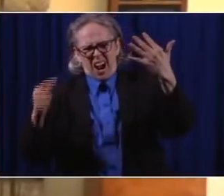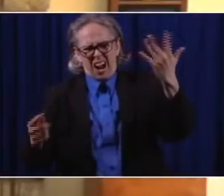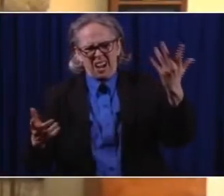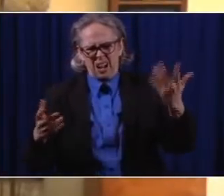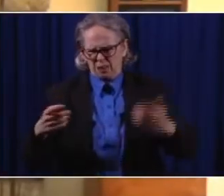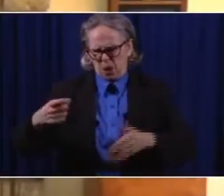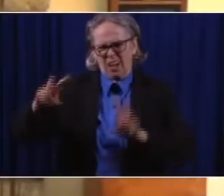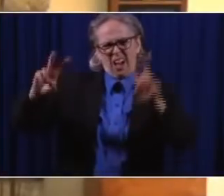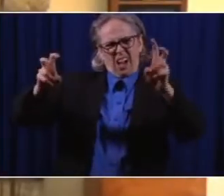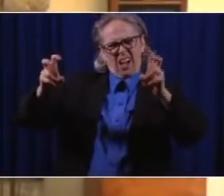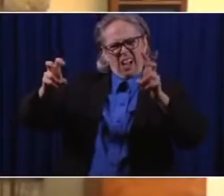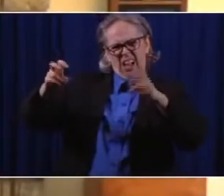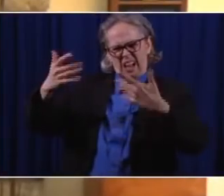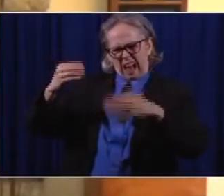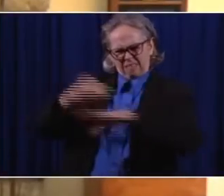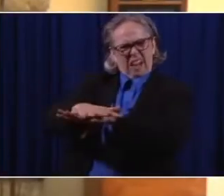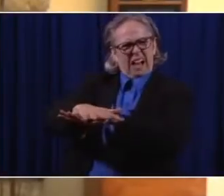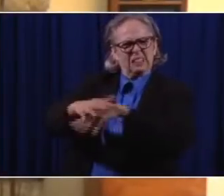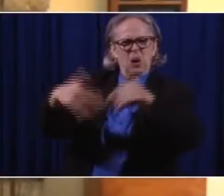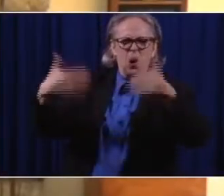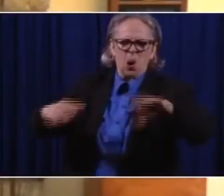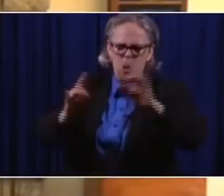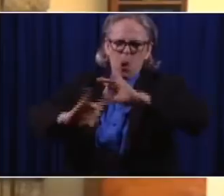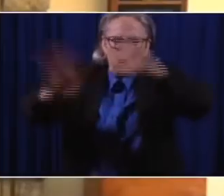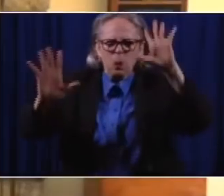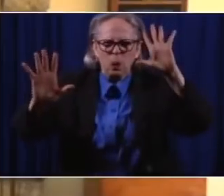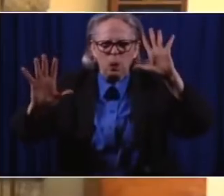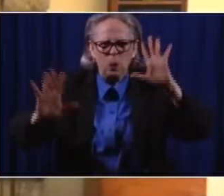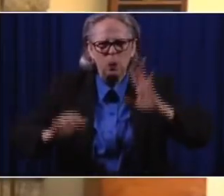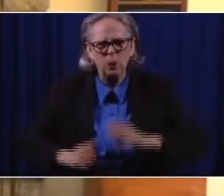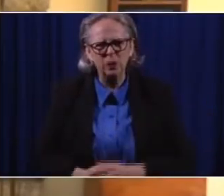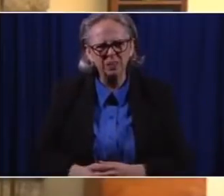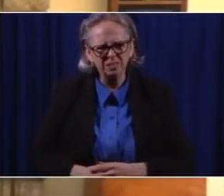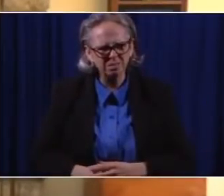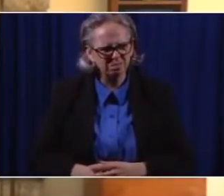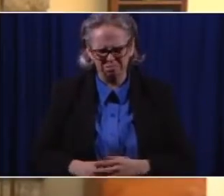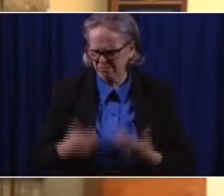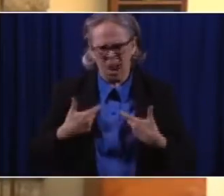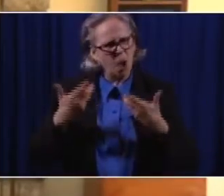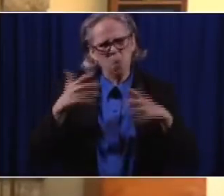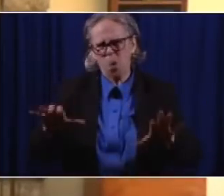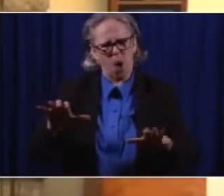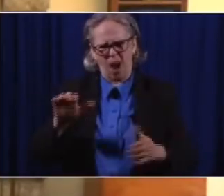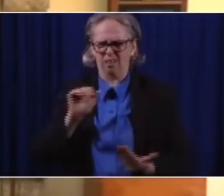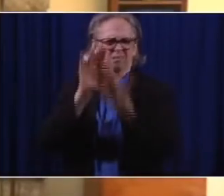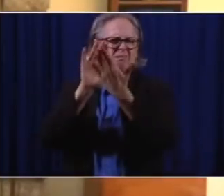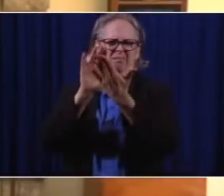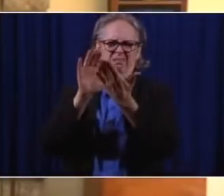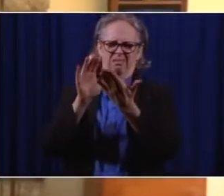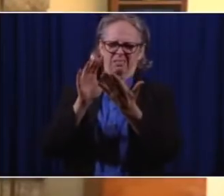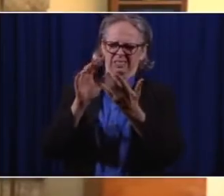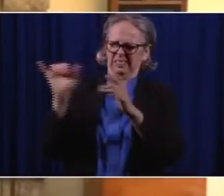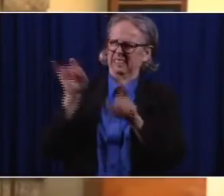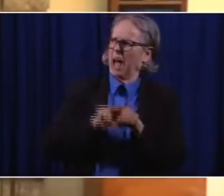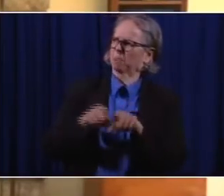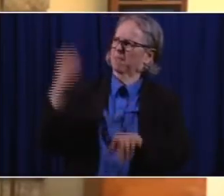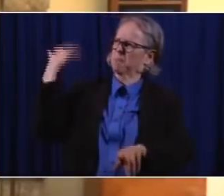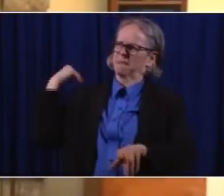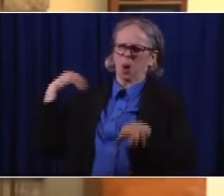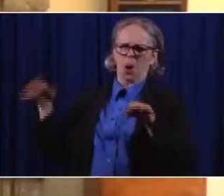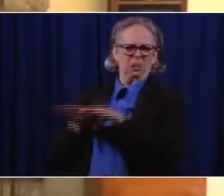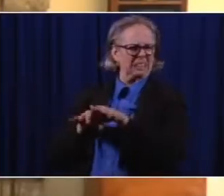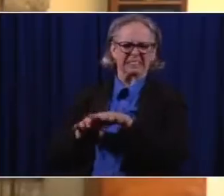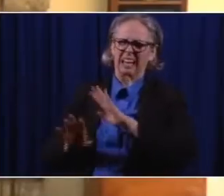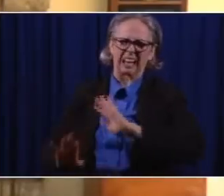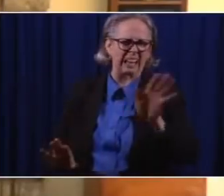We may come to that, I suppose, but that is not what we want to do. And particularly when we have it within our own power